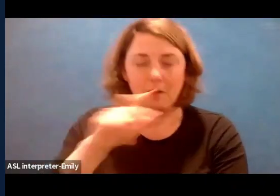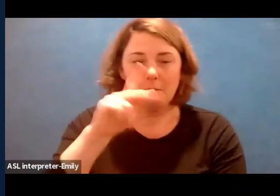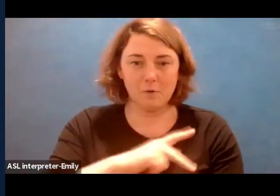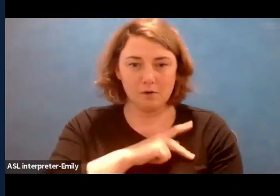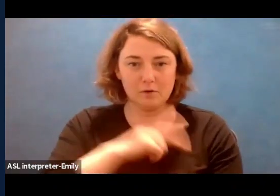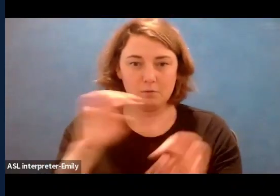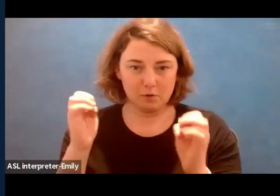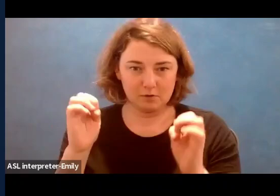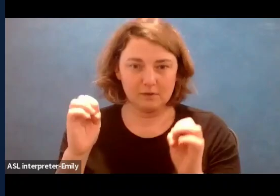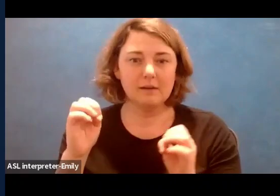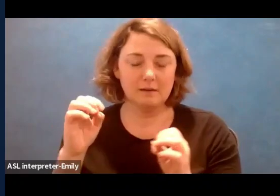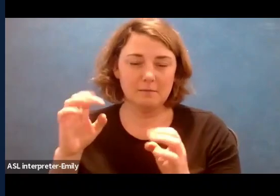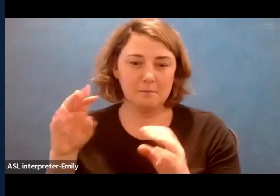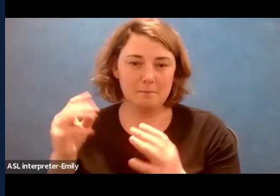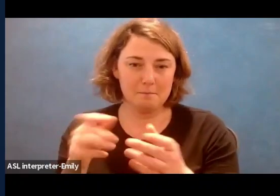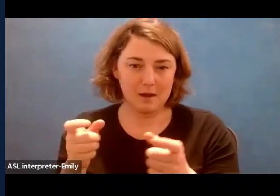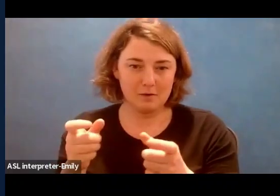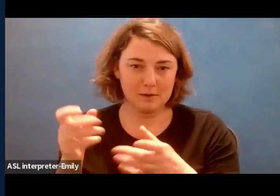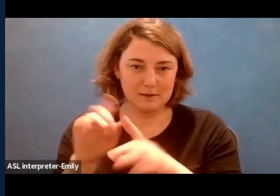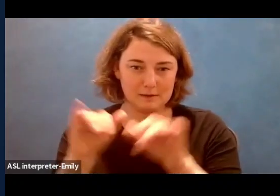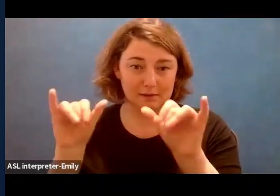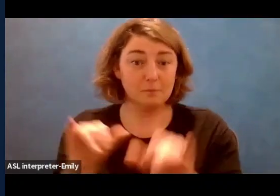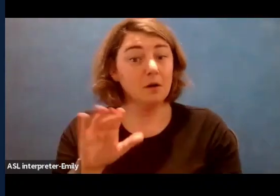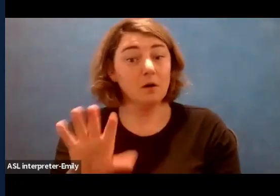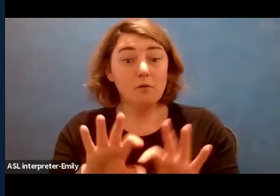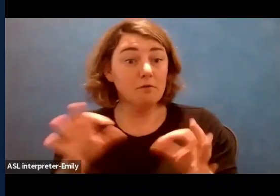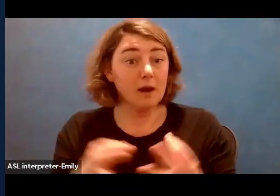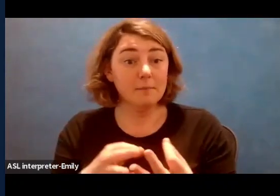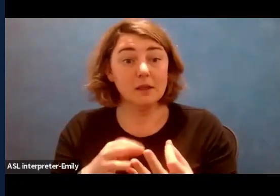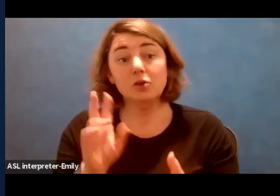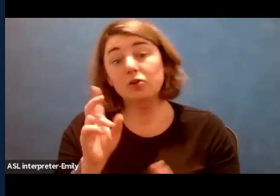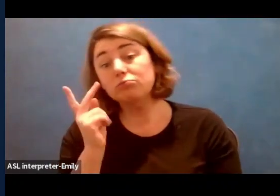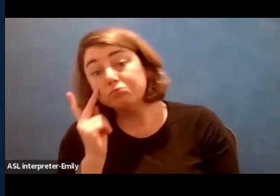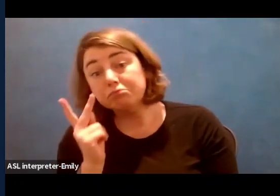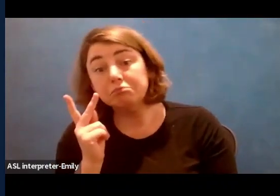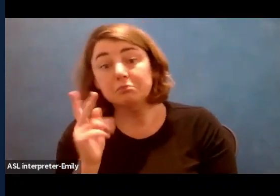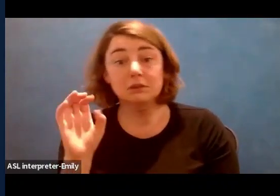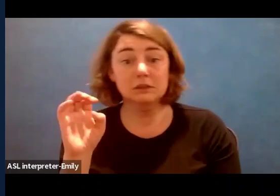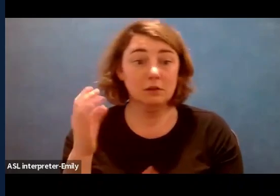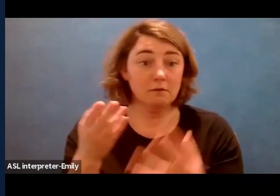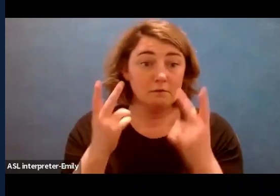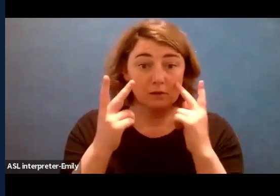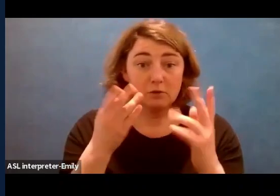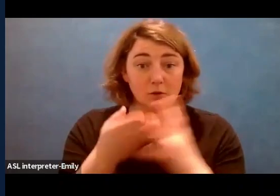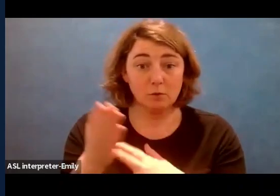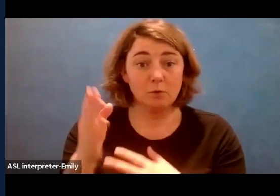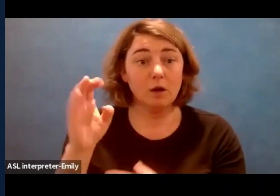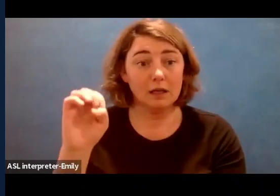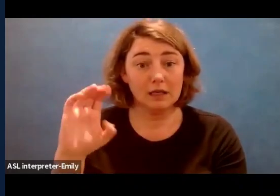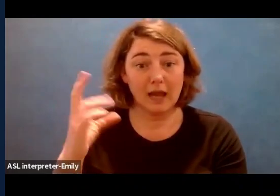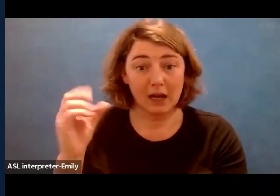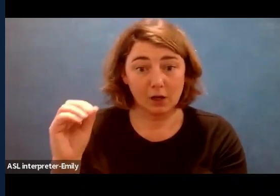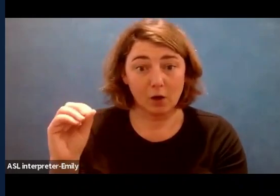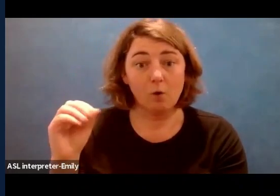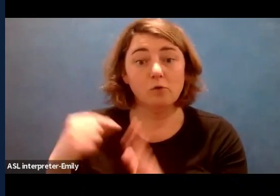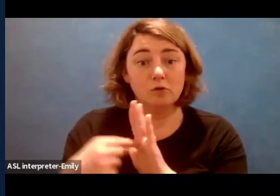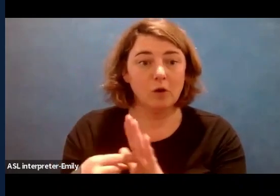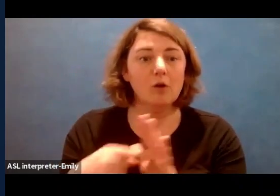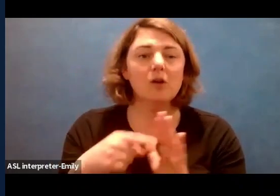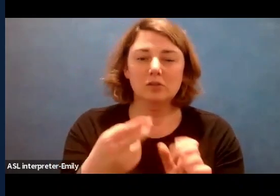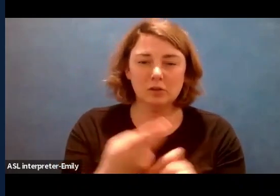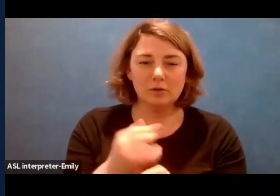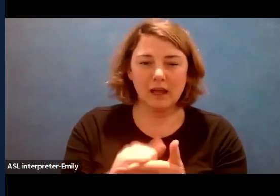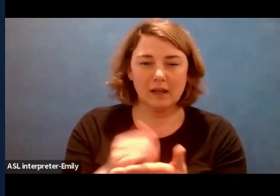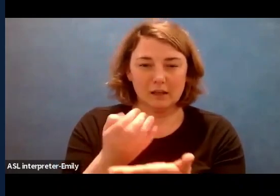Family could drop in and check on her visually via an Echo Show. She learned to use that device for phone numbers,